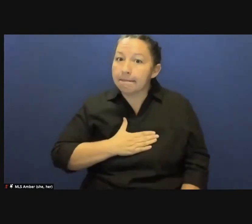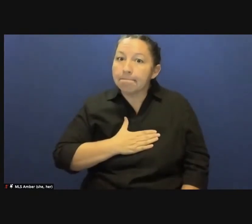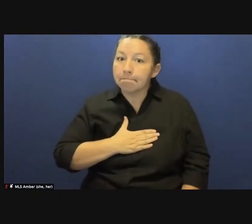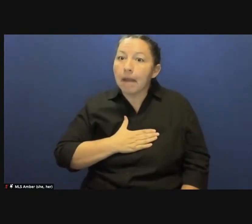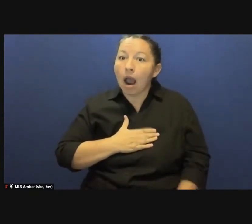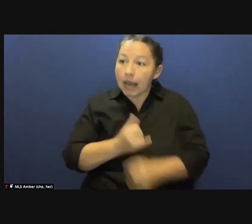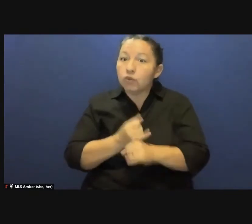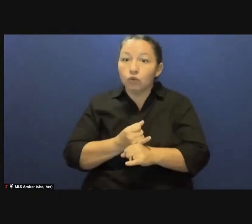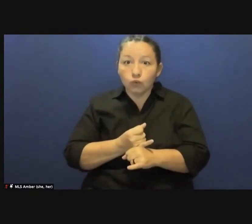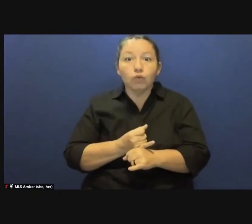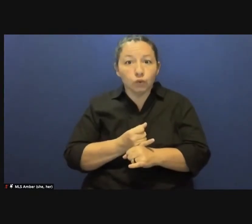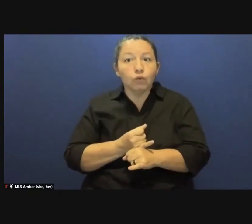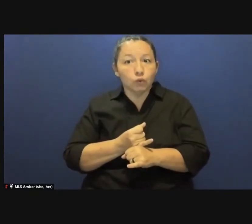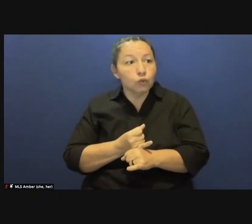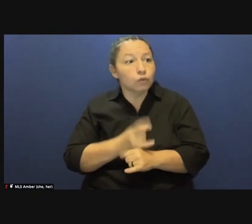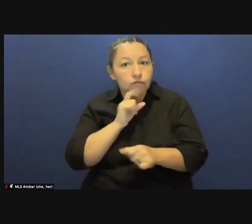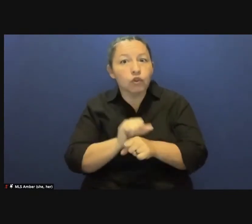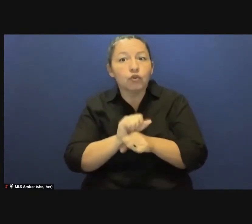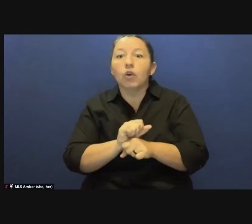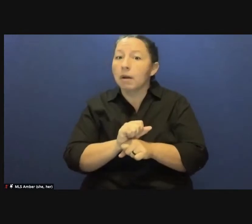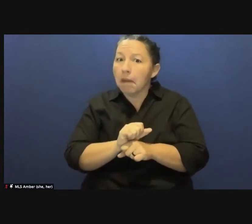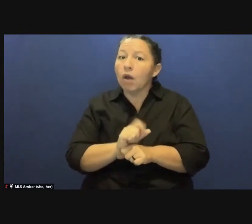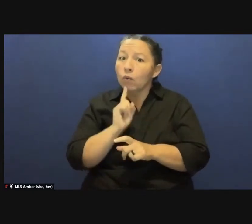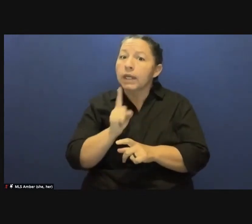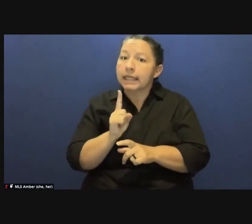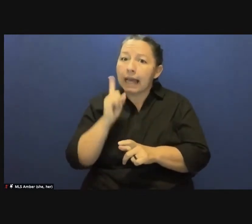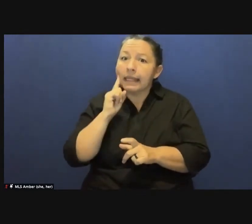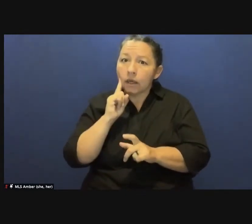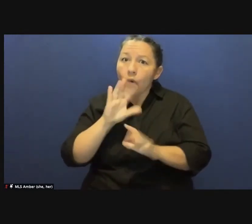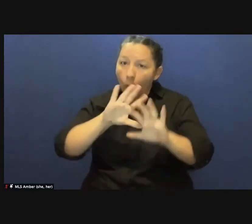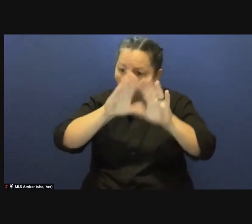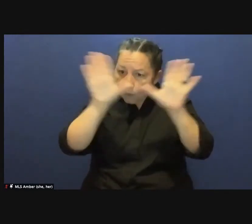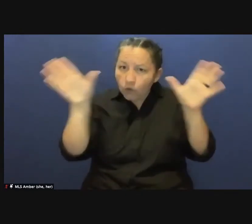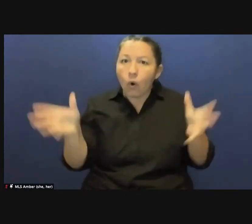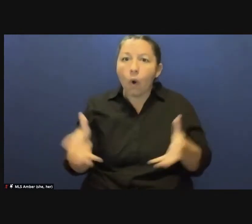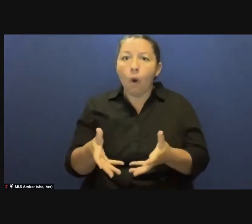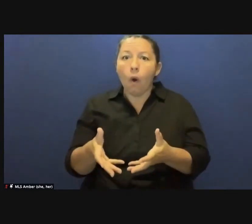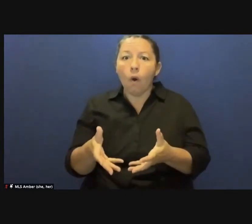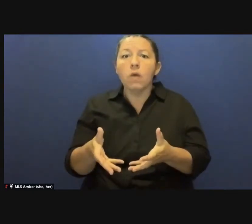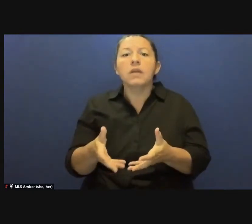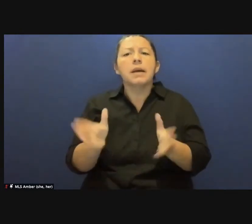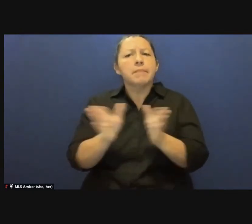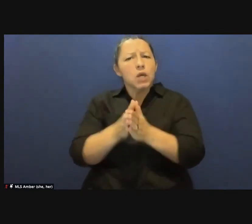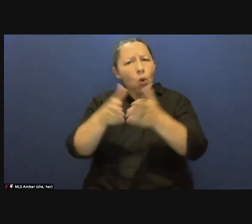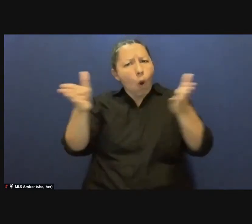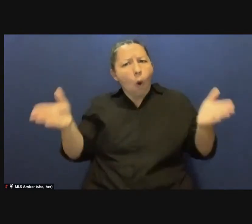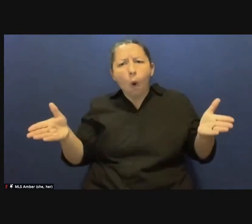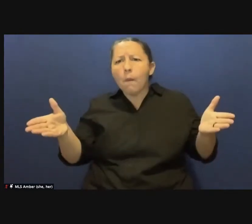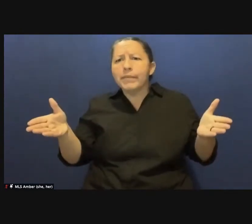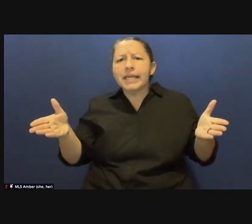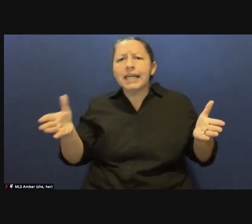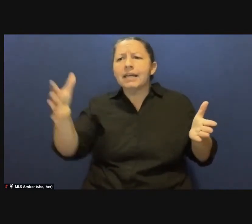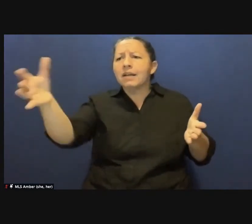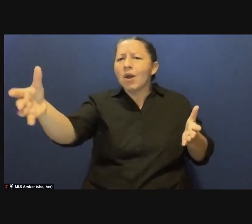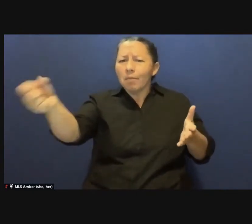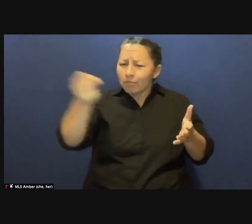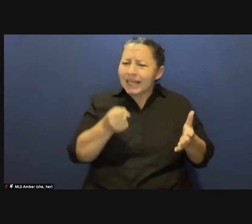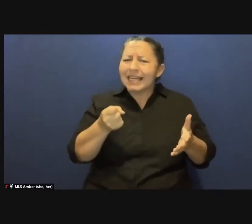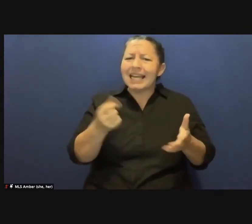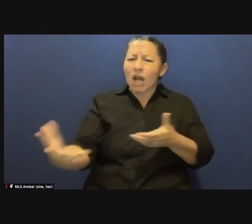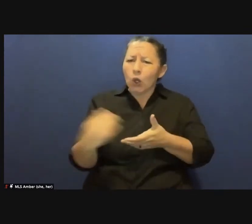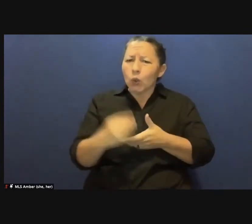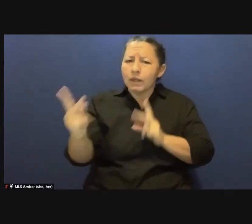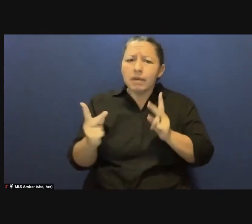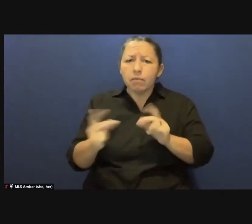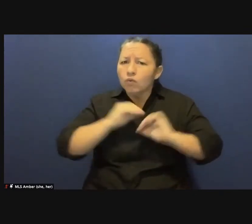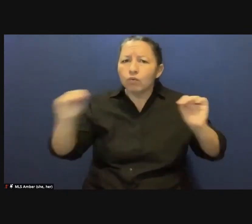but arguably in the entire community. Being open, bringing in people who haven't had a chance to